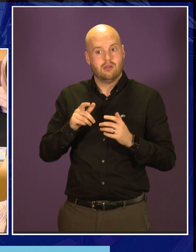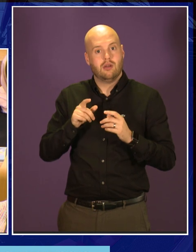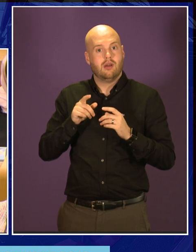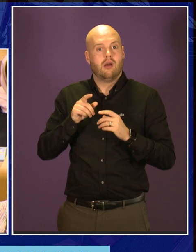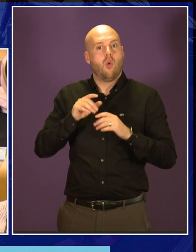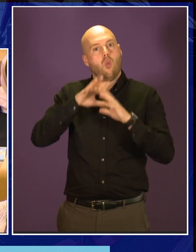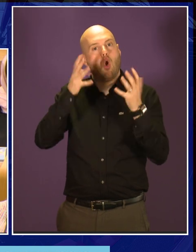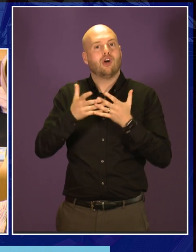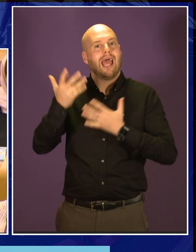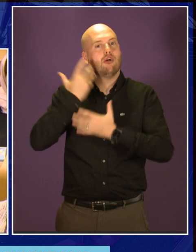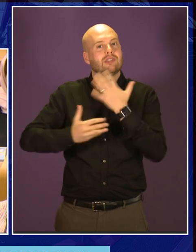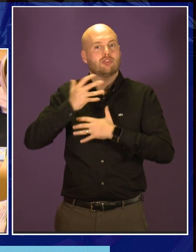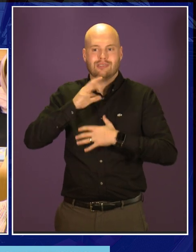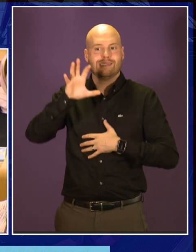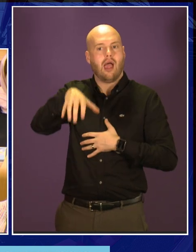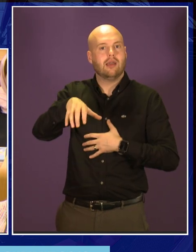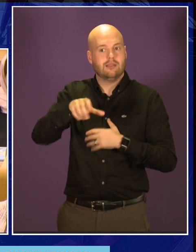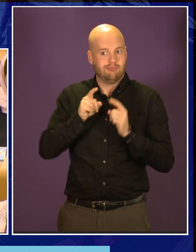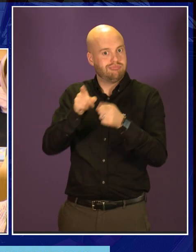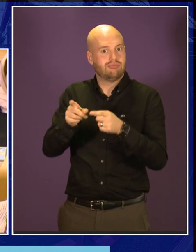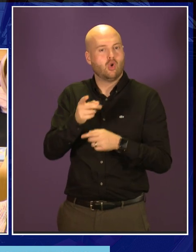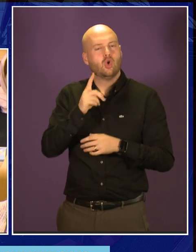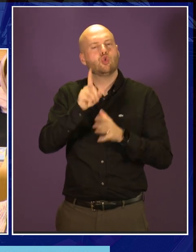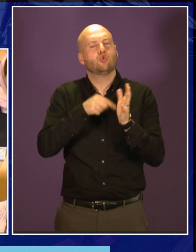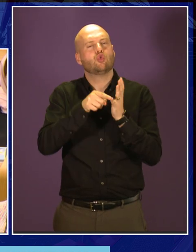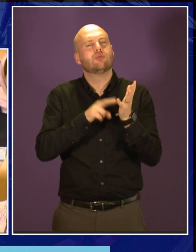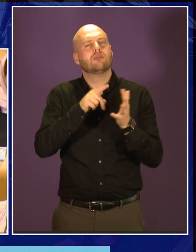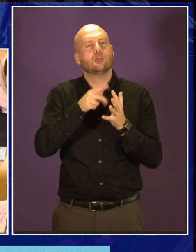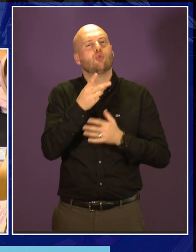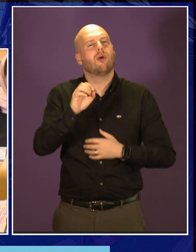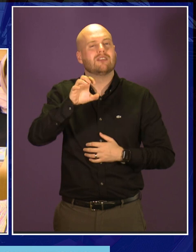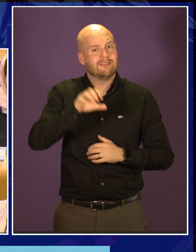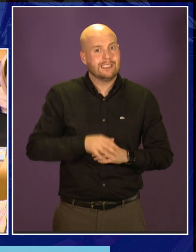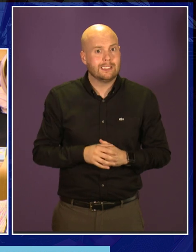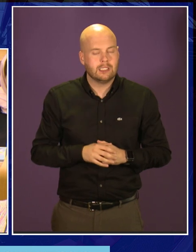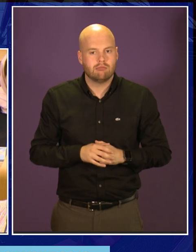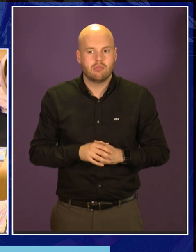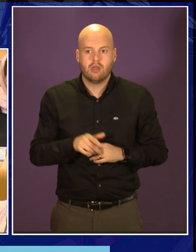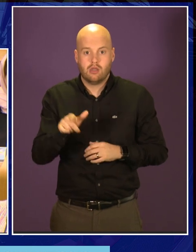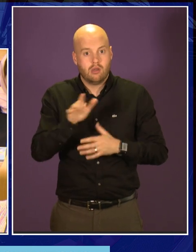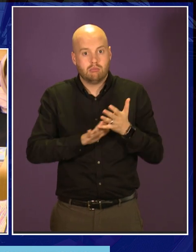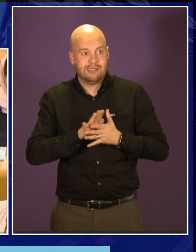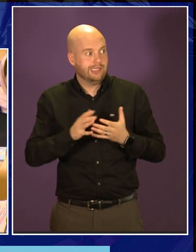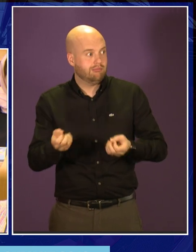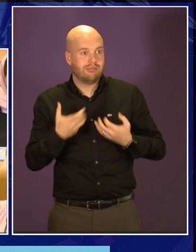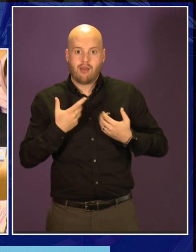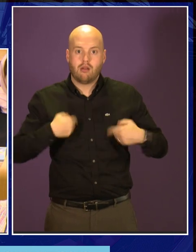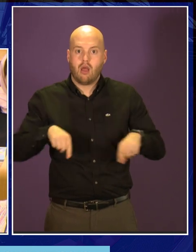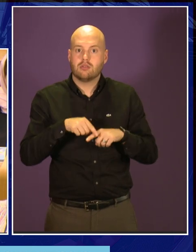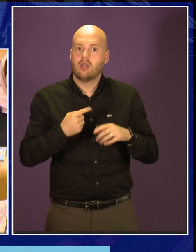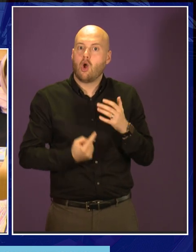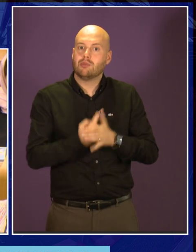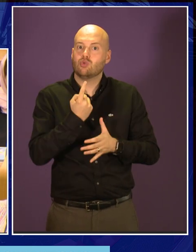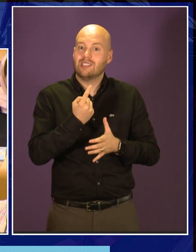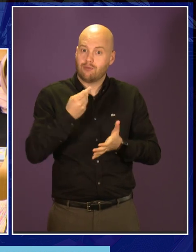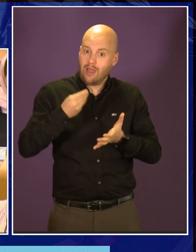Site in June 2015. And this provided us with an opportunity to develop economic initiatives around